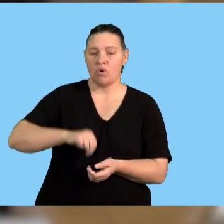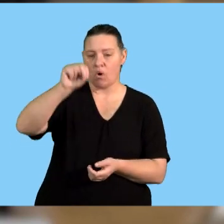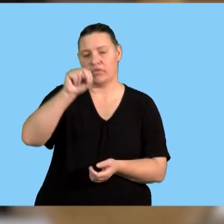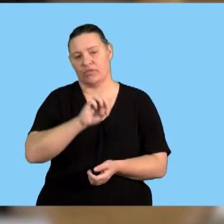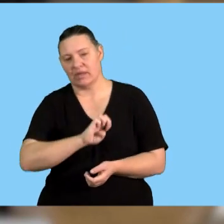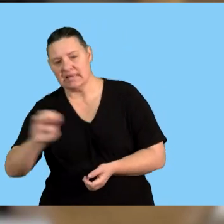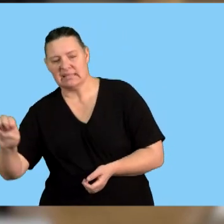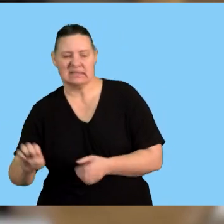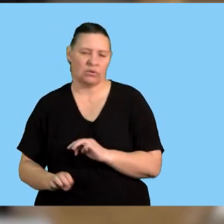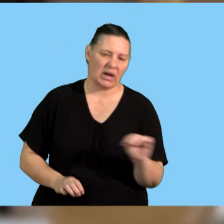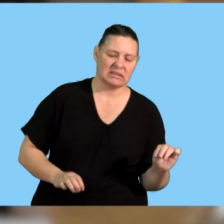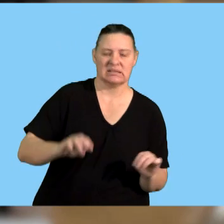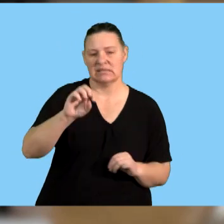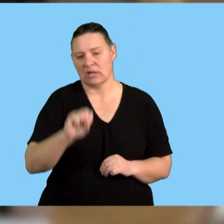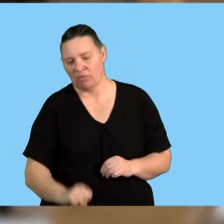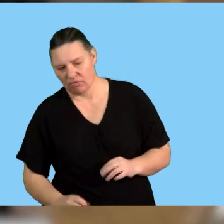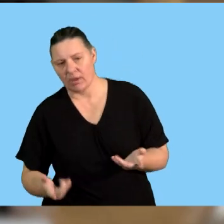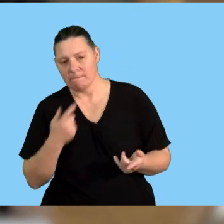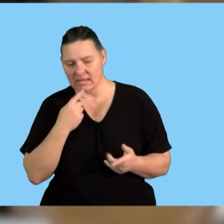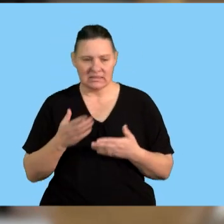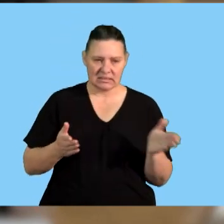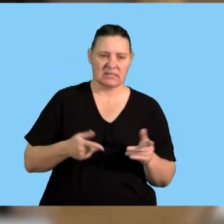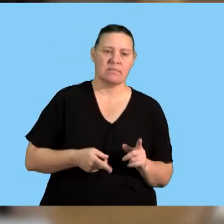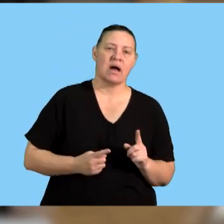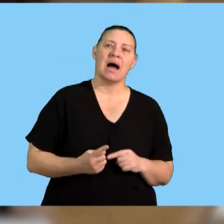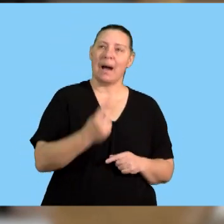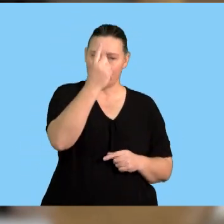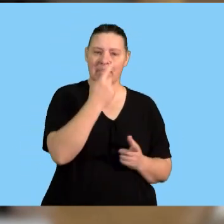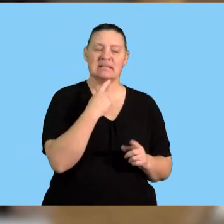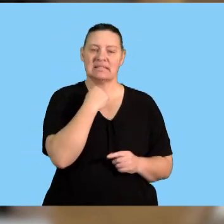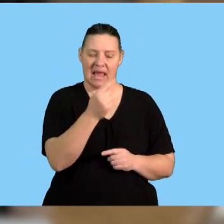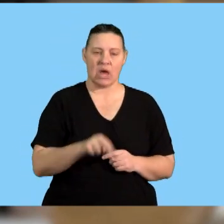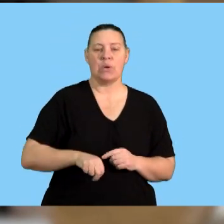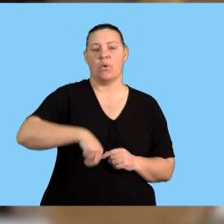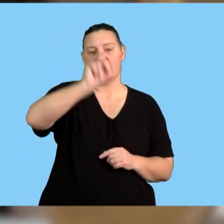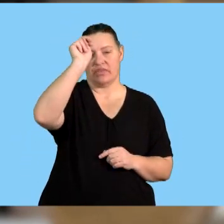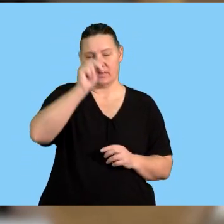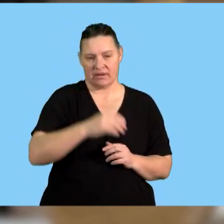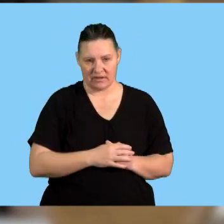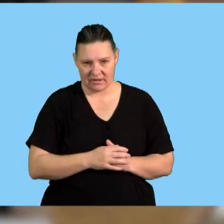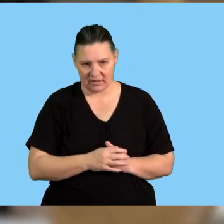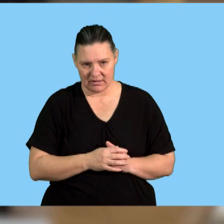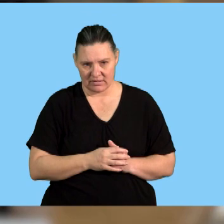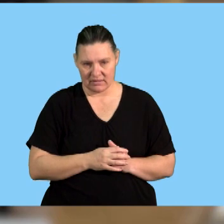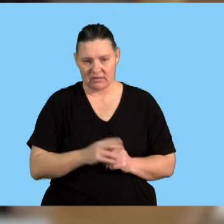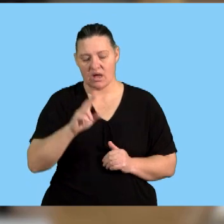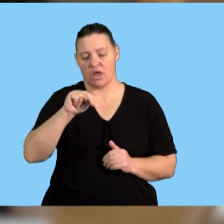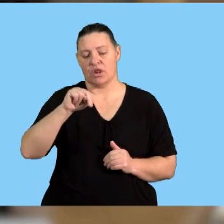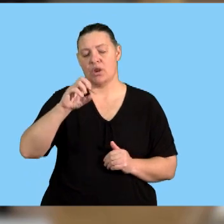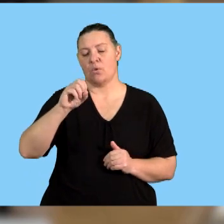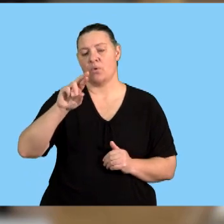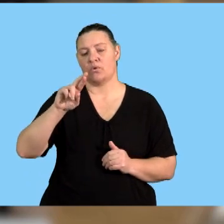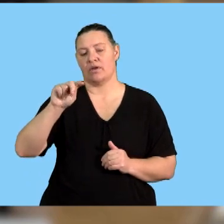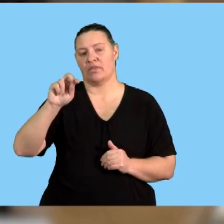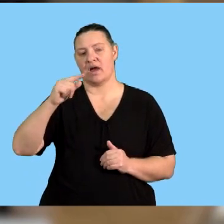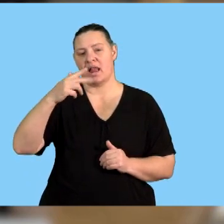when you indicate or when you direct a person that you must go up, then you must also include that you are going on a northerly direction,